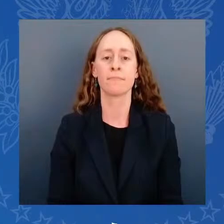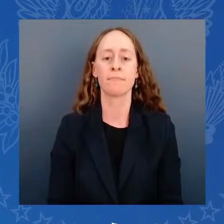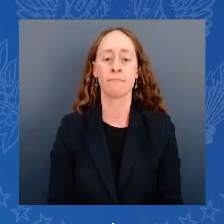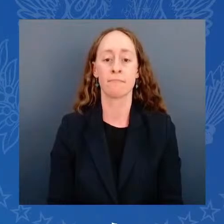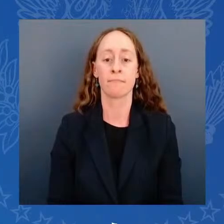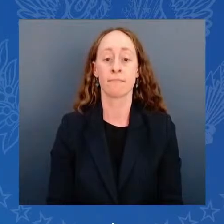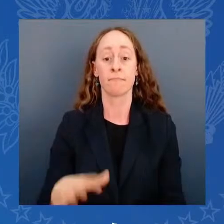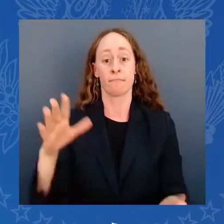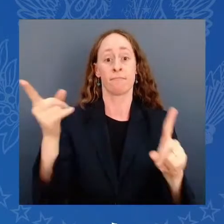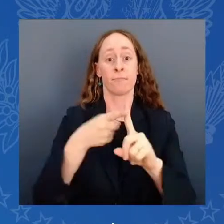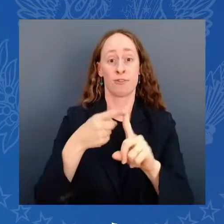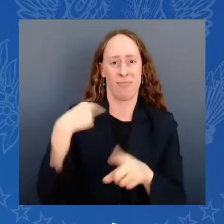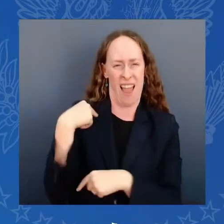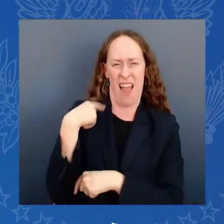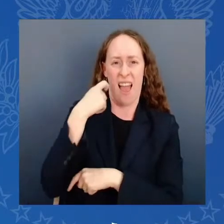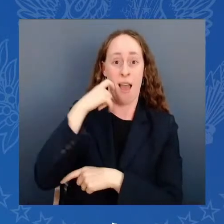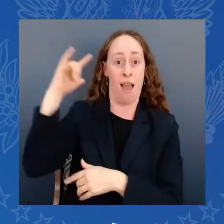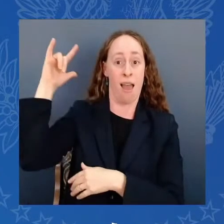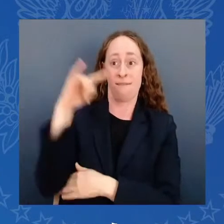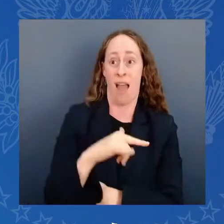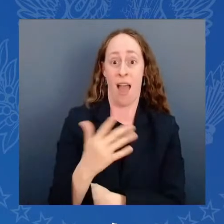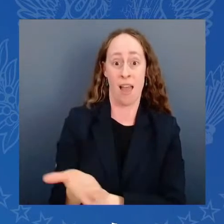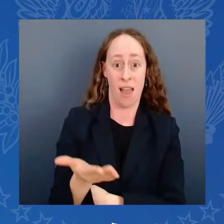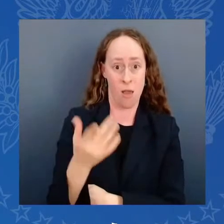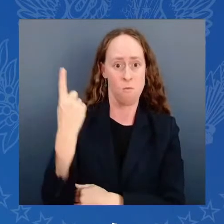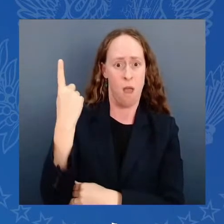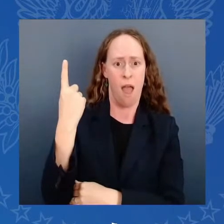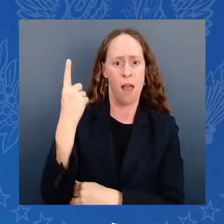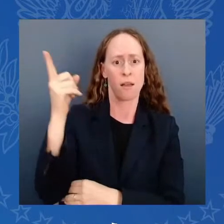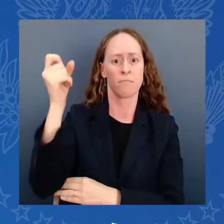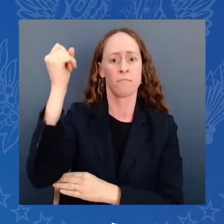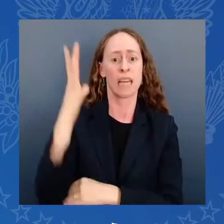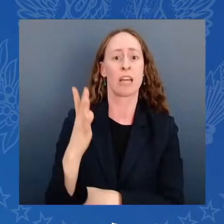House said, "Whatever he proposes is dead on arrival."